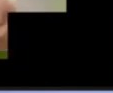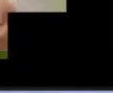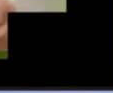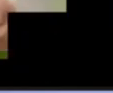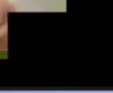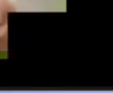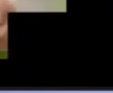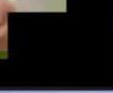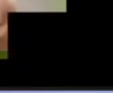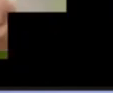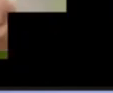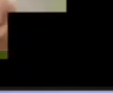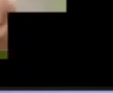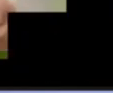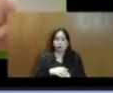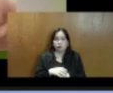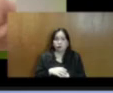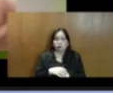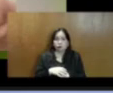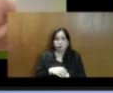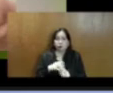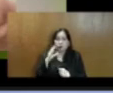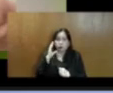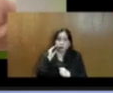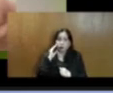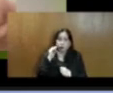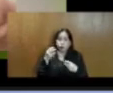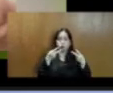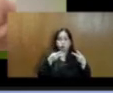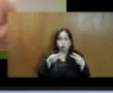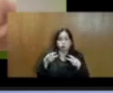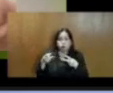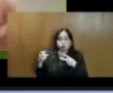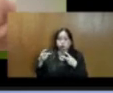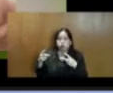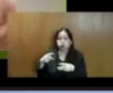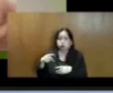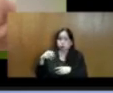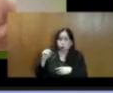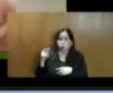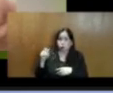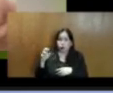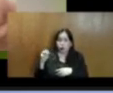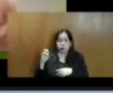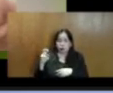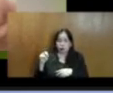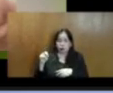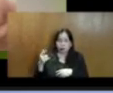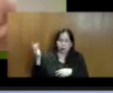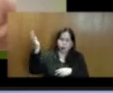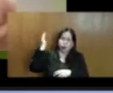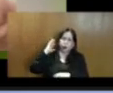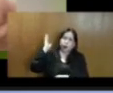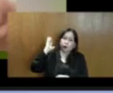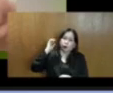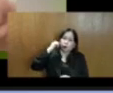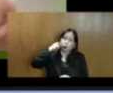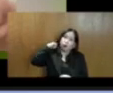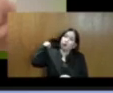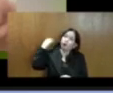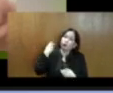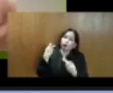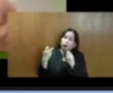been, you know, I think experienced programming in mainframe, and I'm looking at Mon, you know, during the time when we were taught